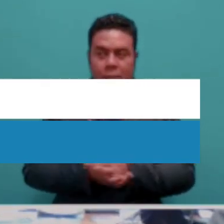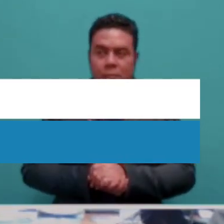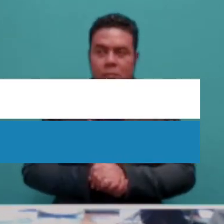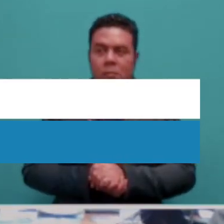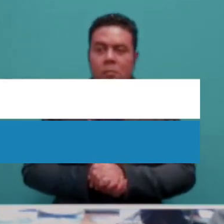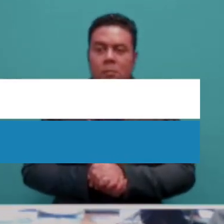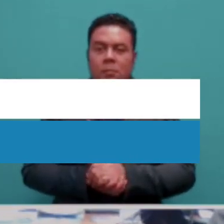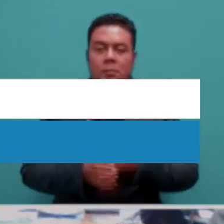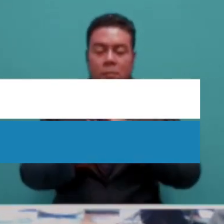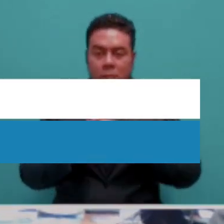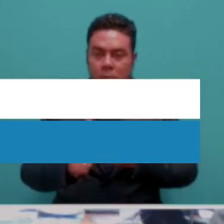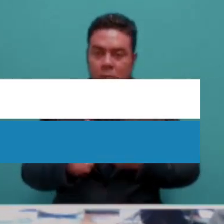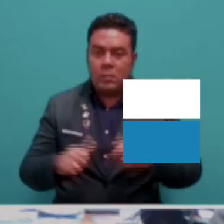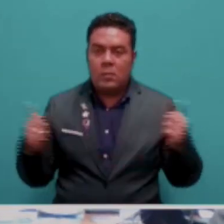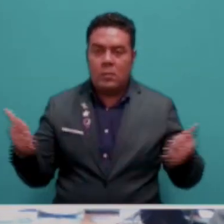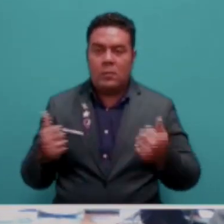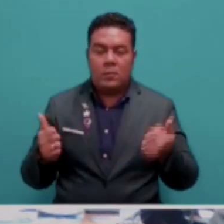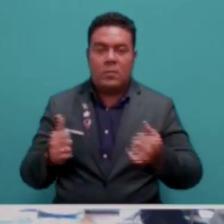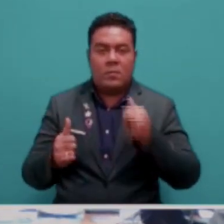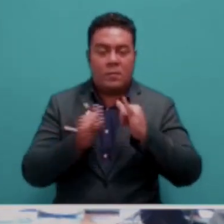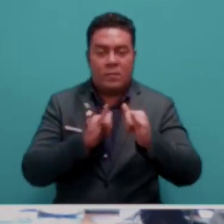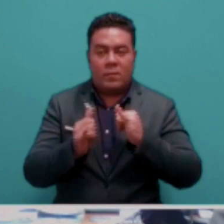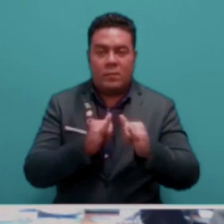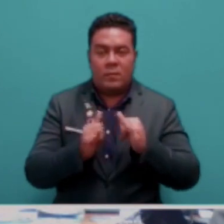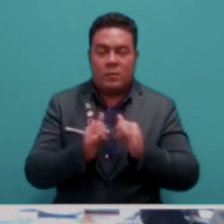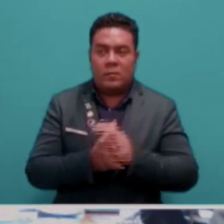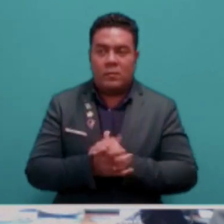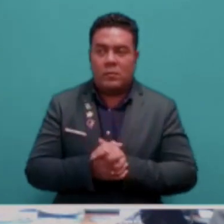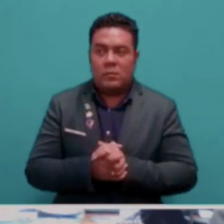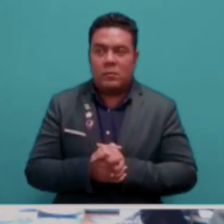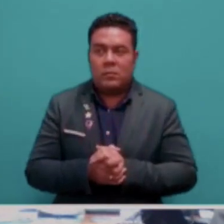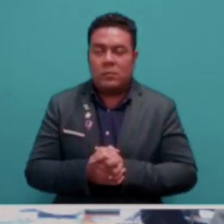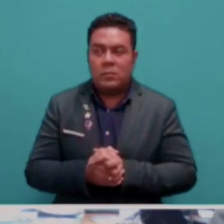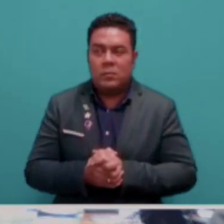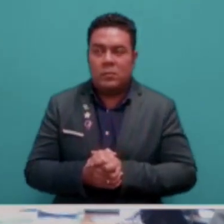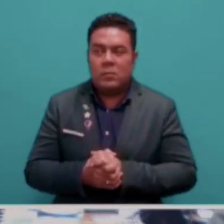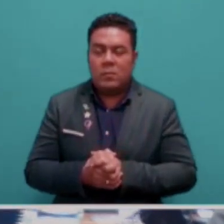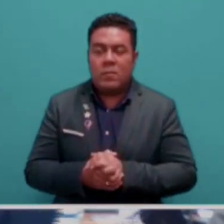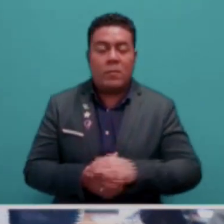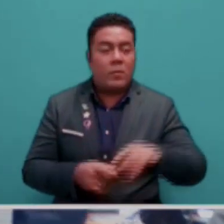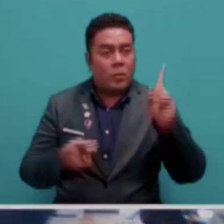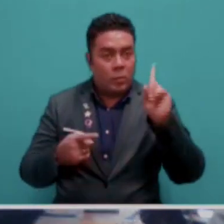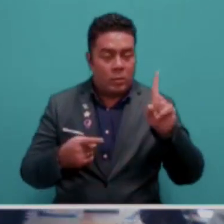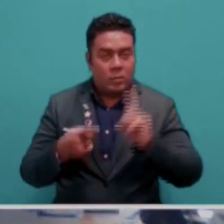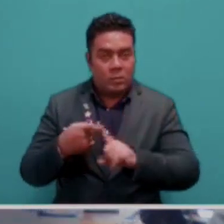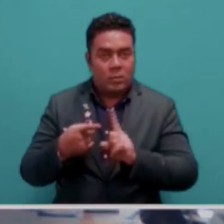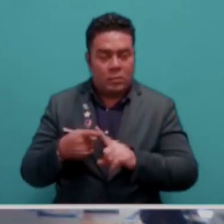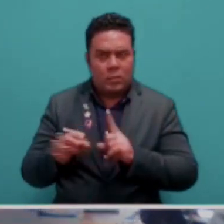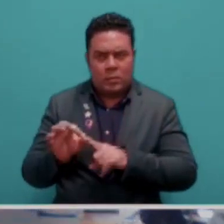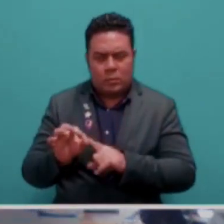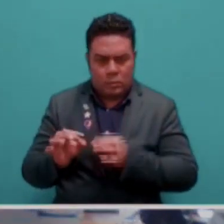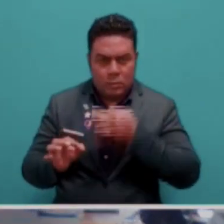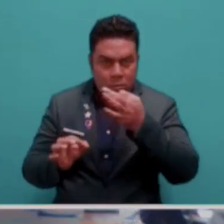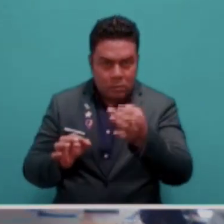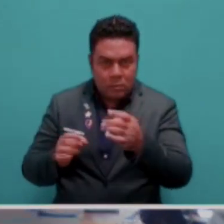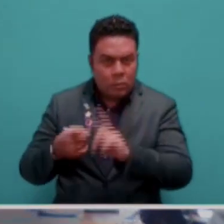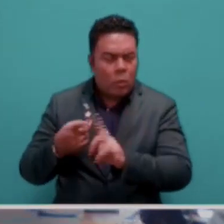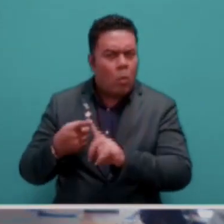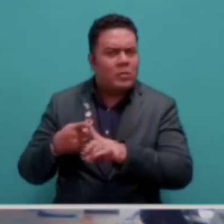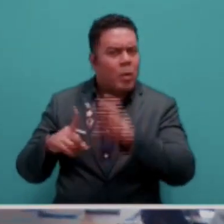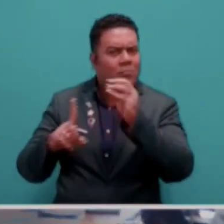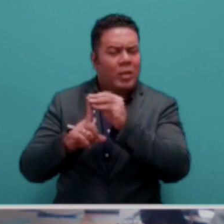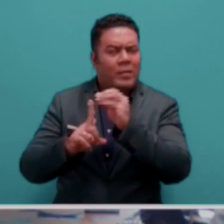your responses to most of the interviews that you have been having. But we have a few questions. One, what is the